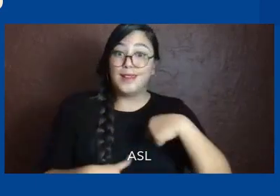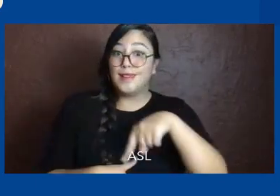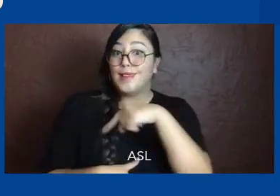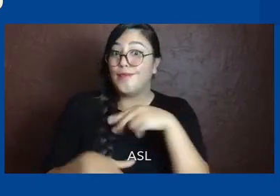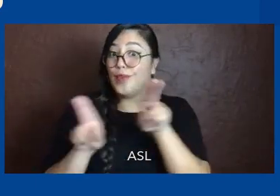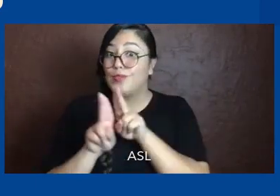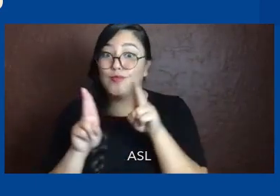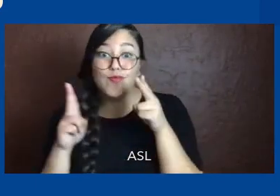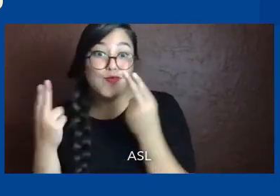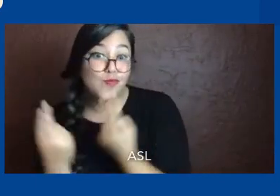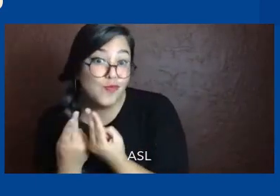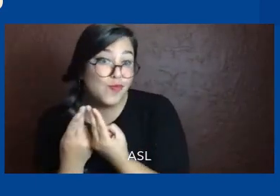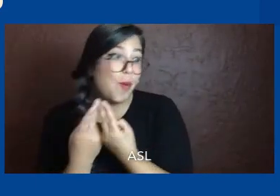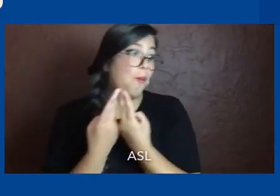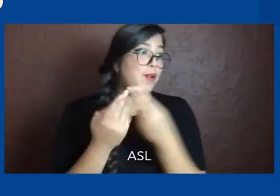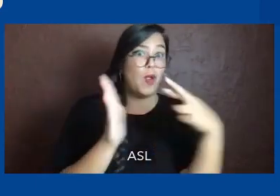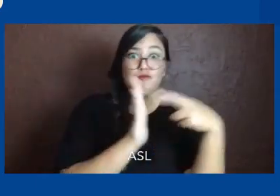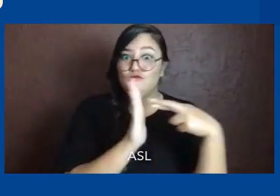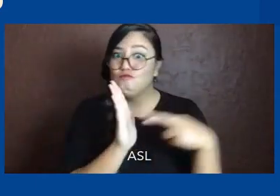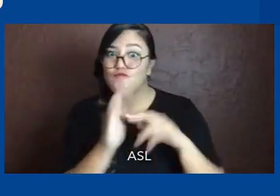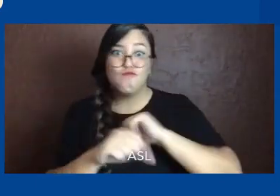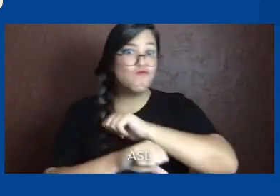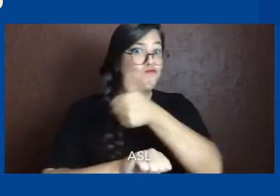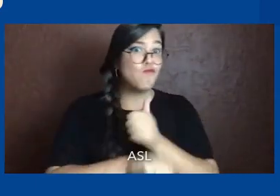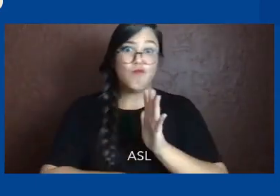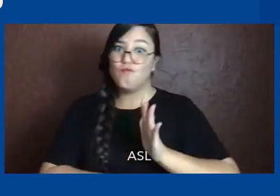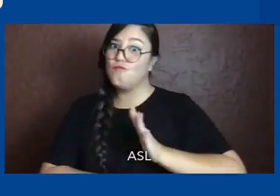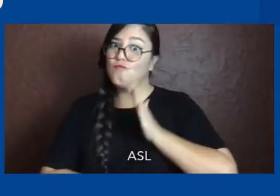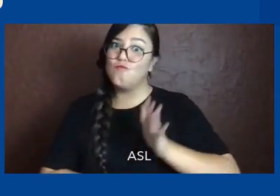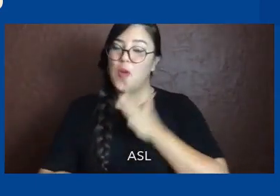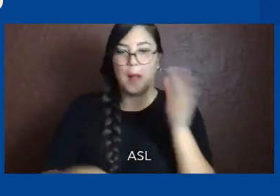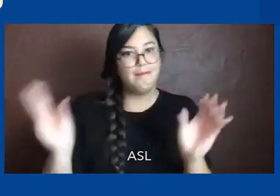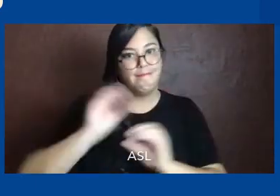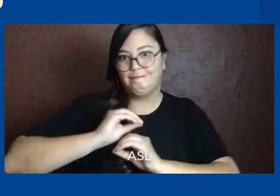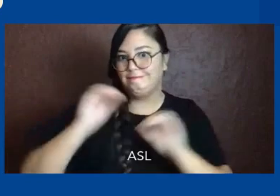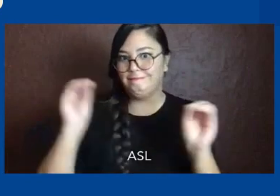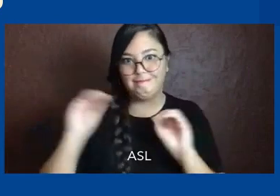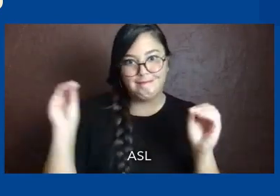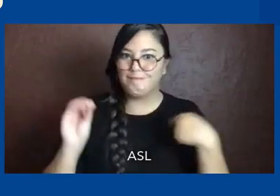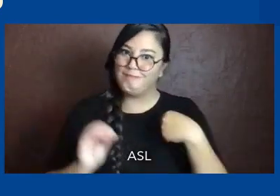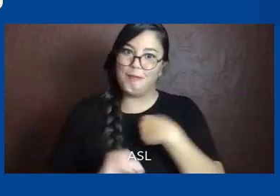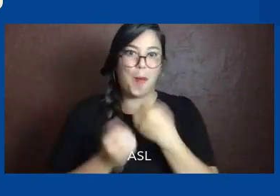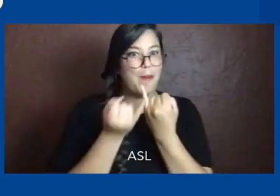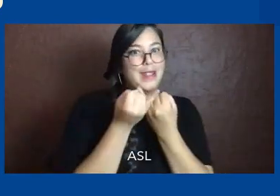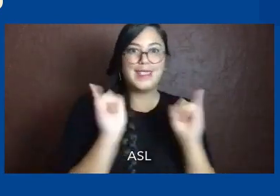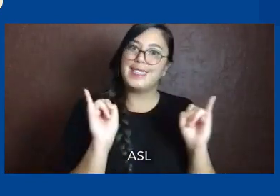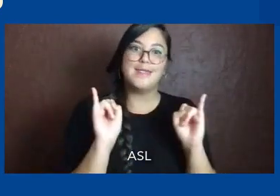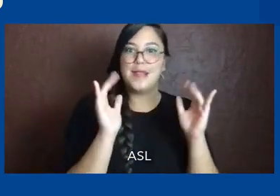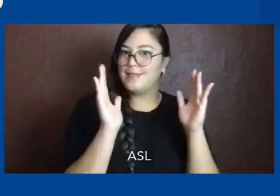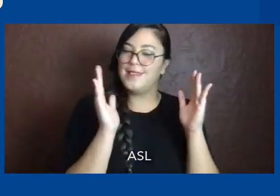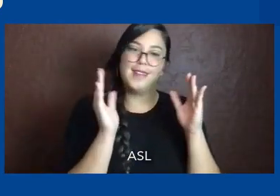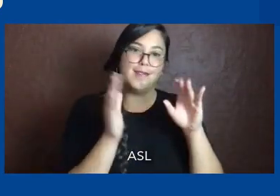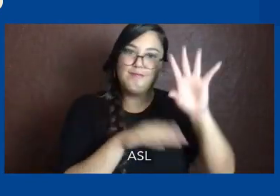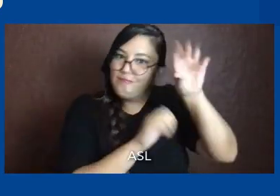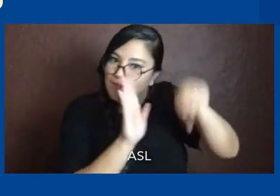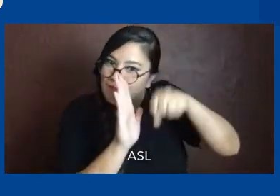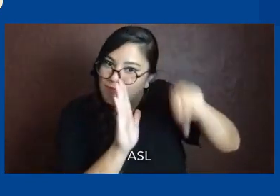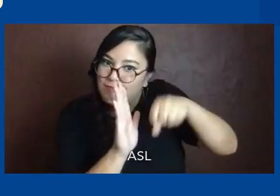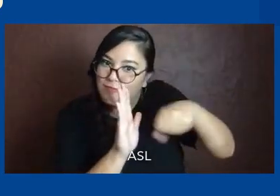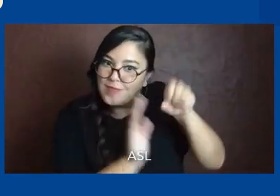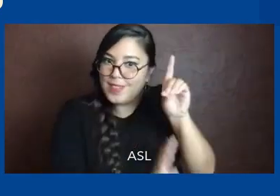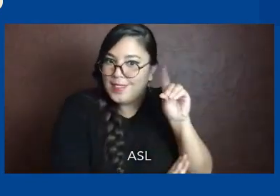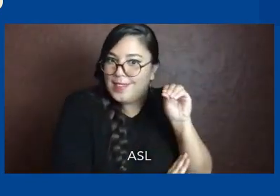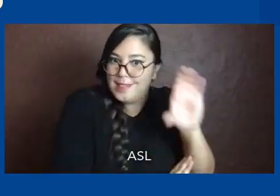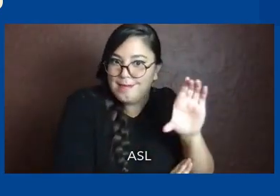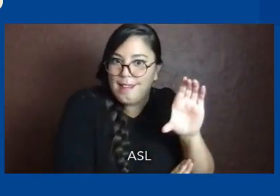specific set of protocols that we are required to follow as independent documentary cinematographers. This working group